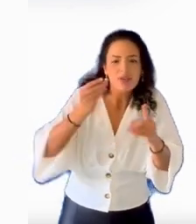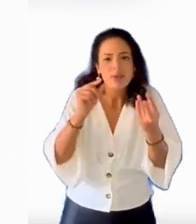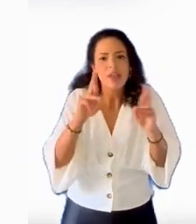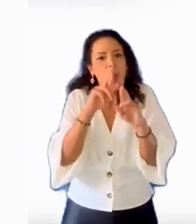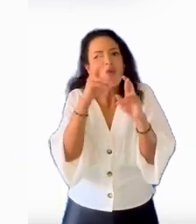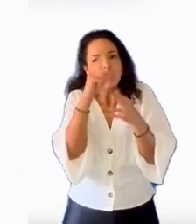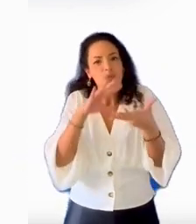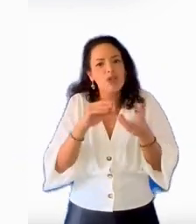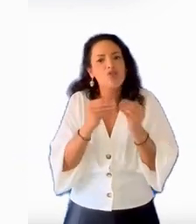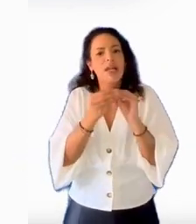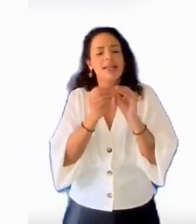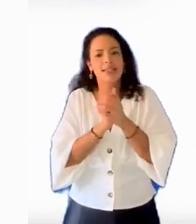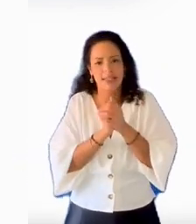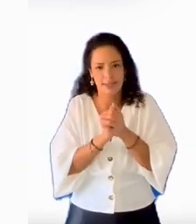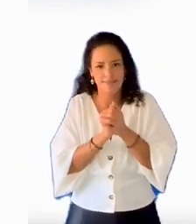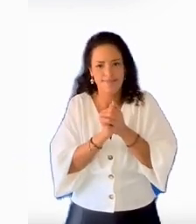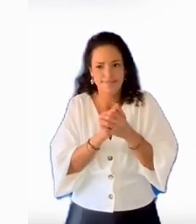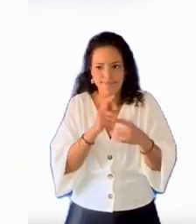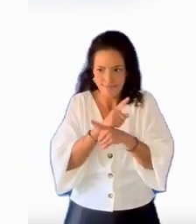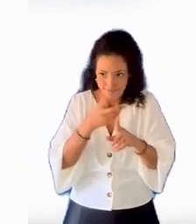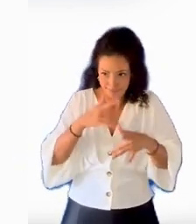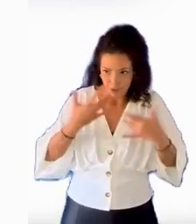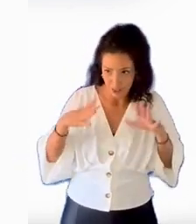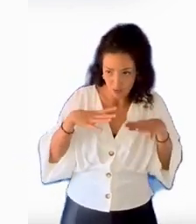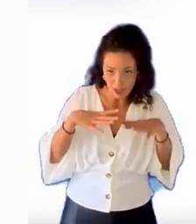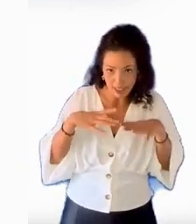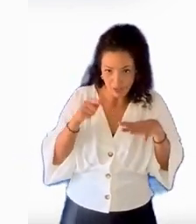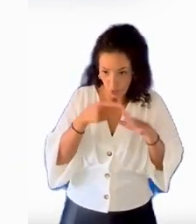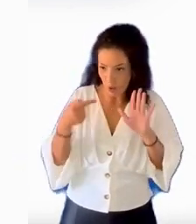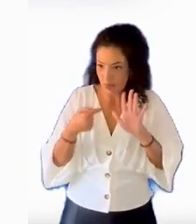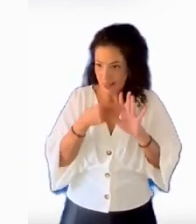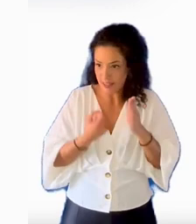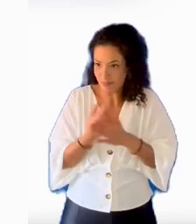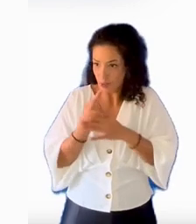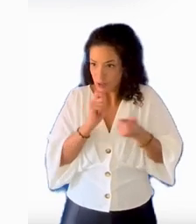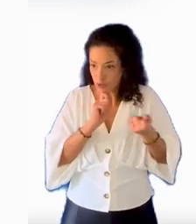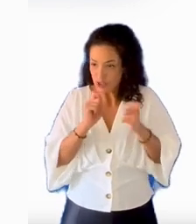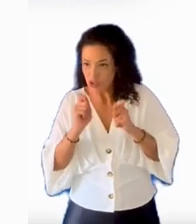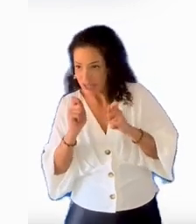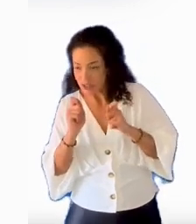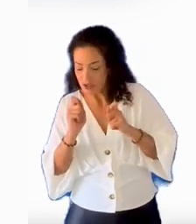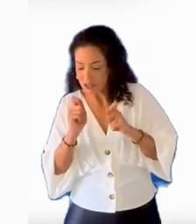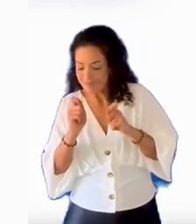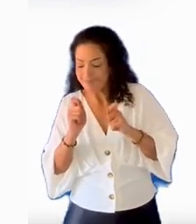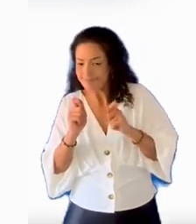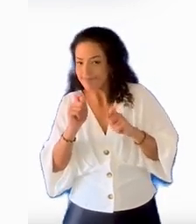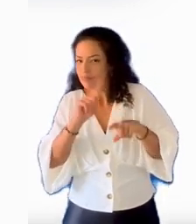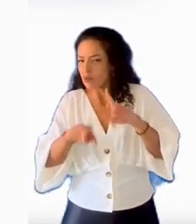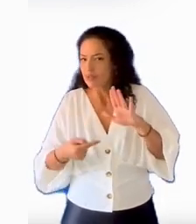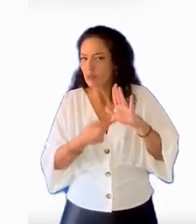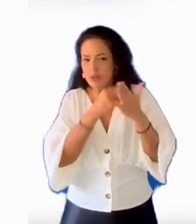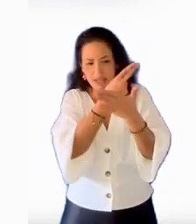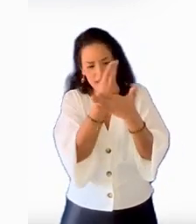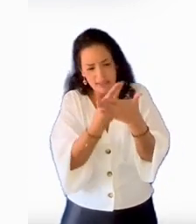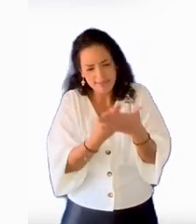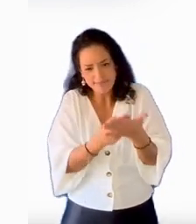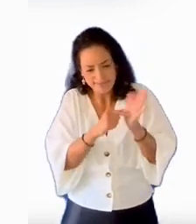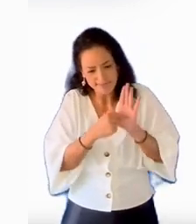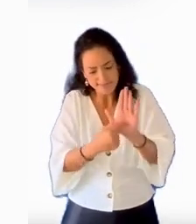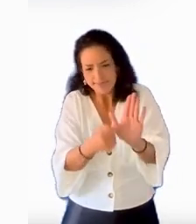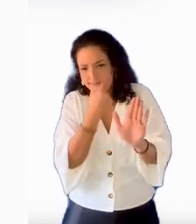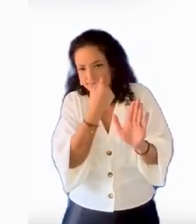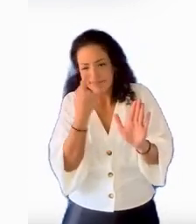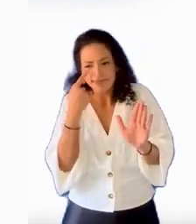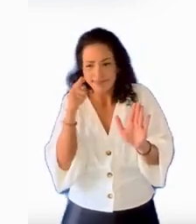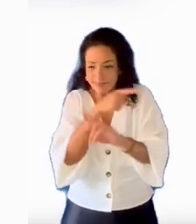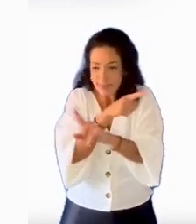created? Were they ready for them to be changed? Most significantly though, what these illustrations did was to evidence that